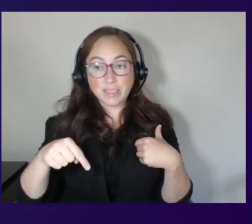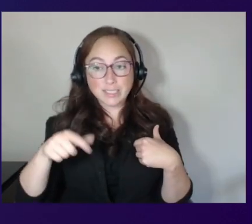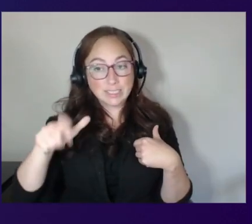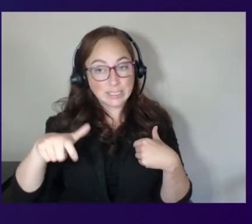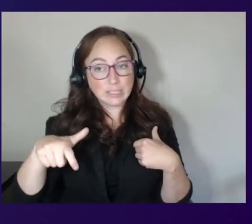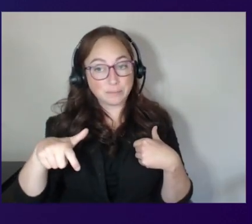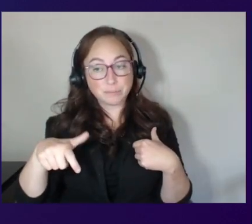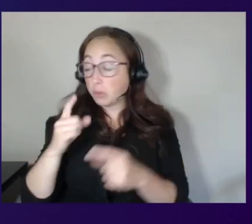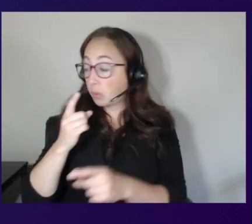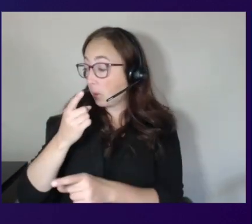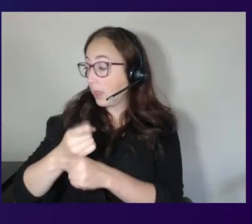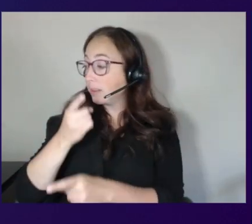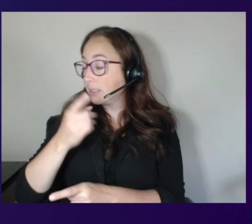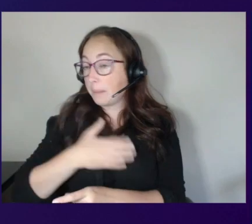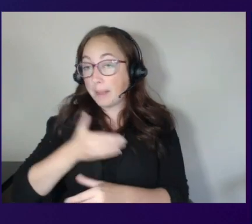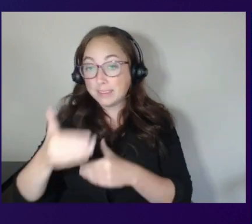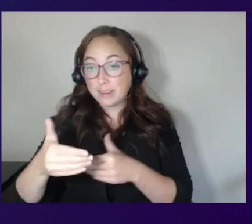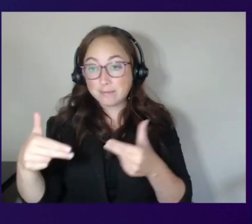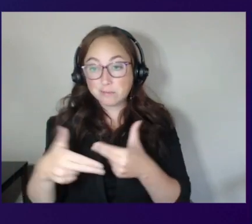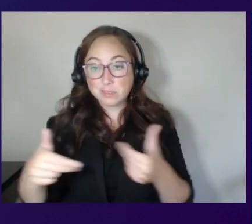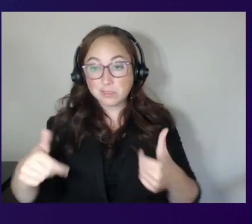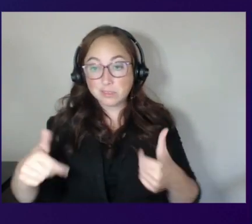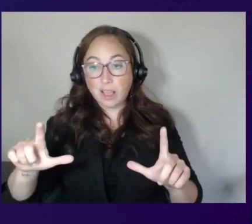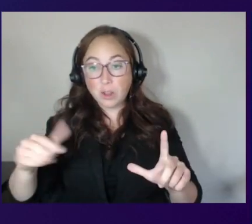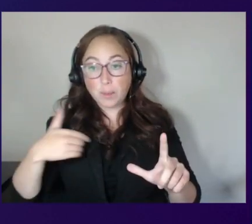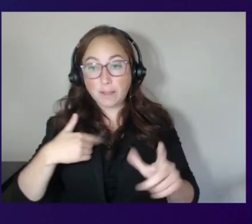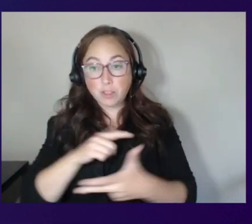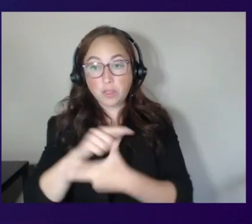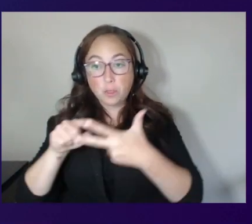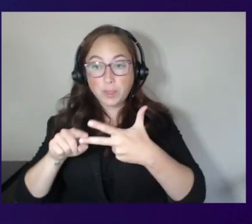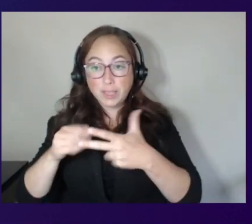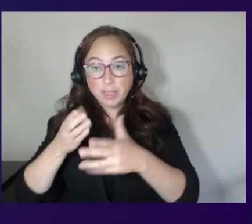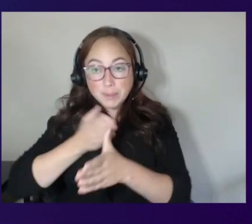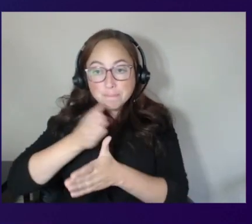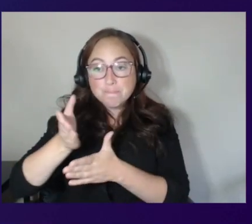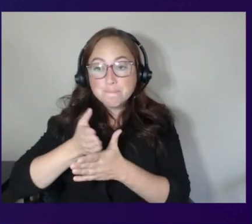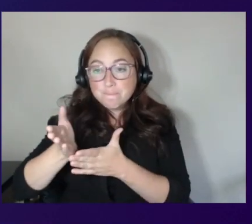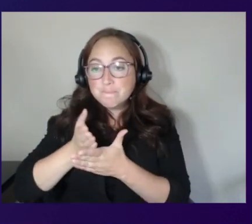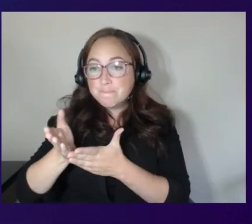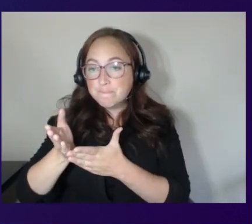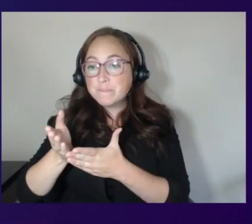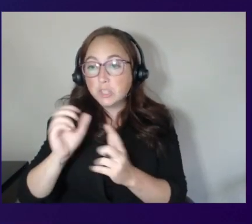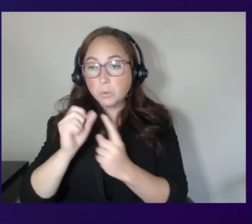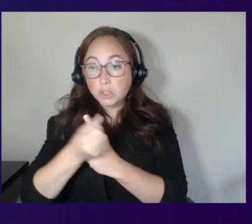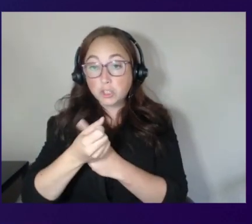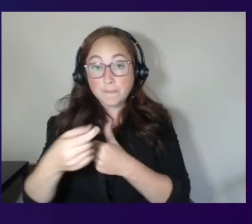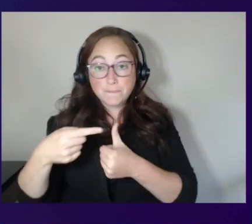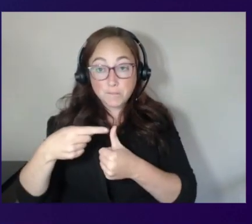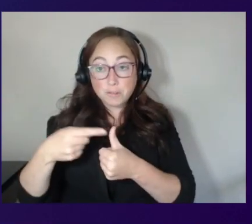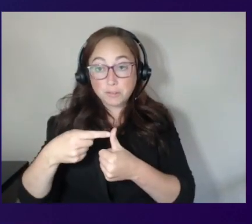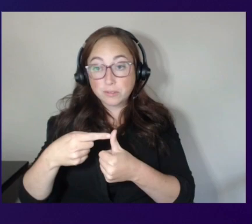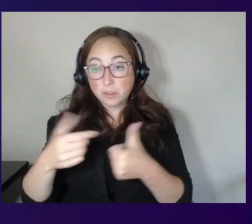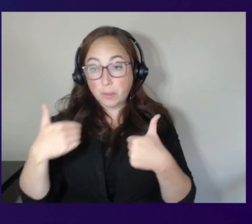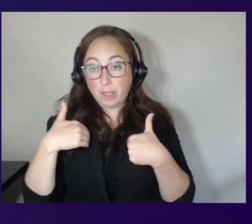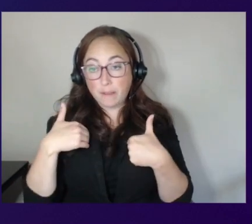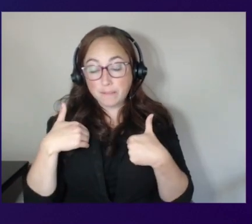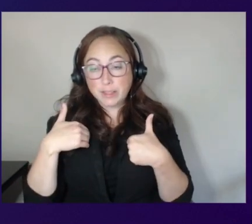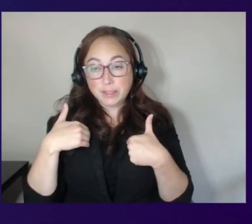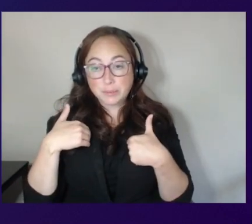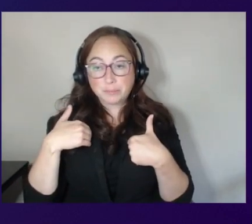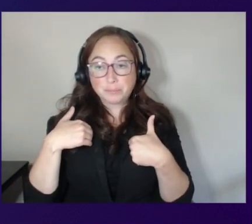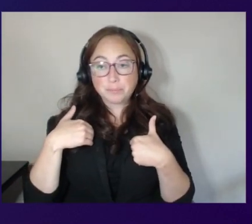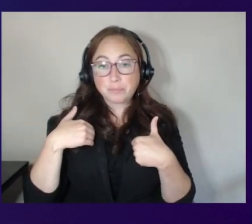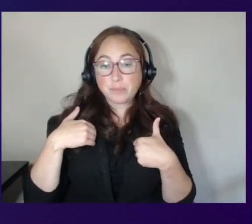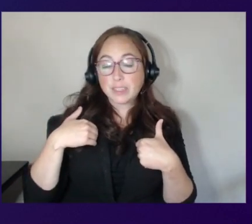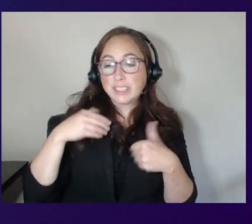Absolutely. So that's my next slide. So essentially, there's three main use cases we see with customers. The first is that you've got either a legacy internal site or